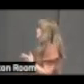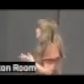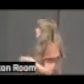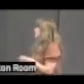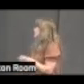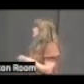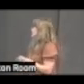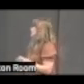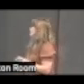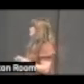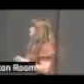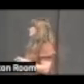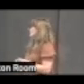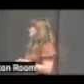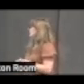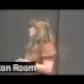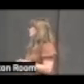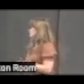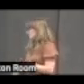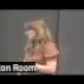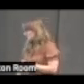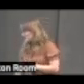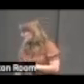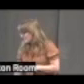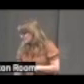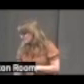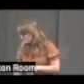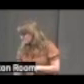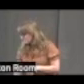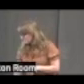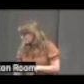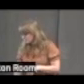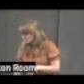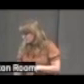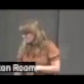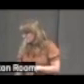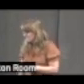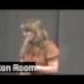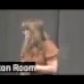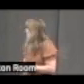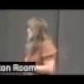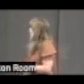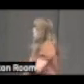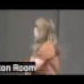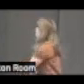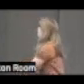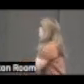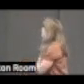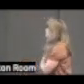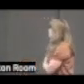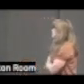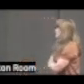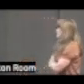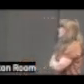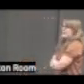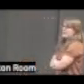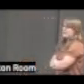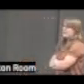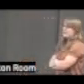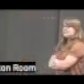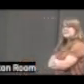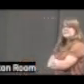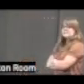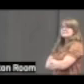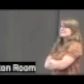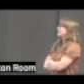head, and we're at 83% and 17% for the different success rates. And I